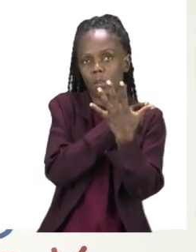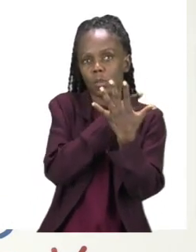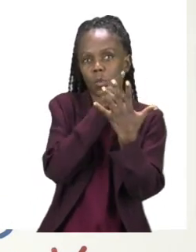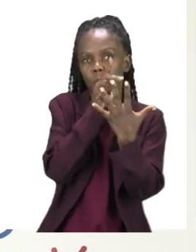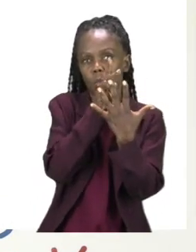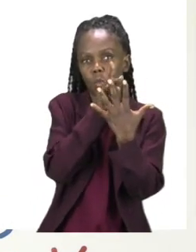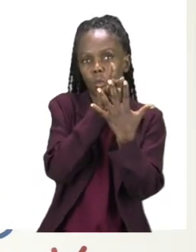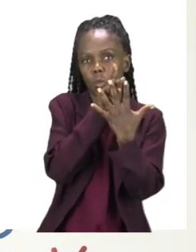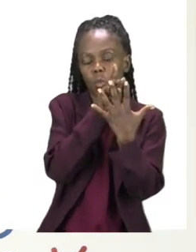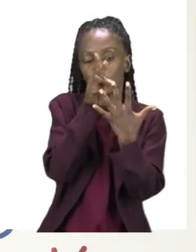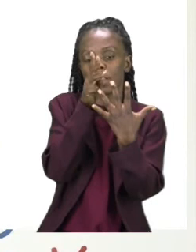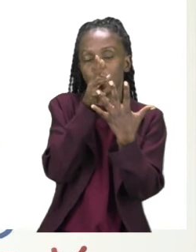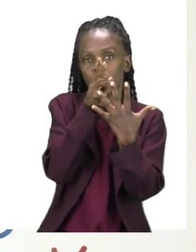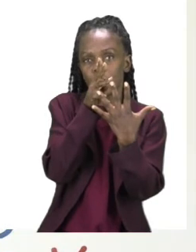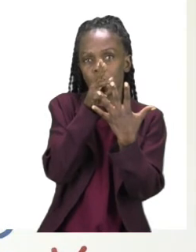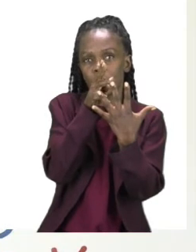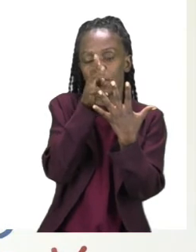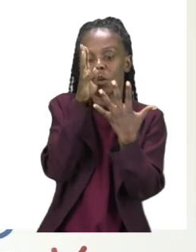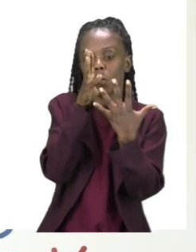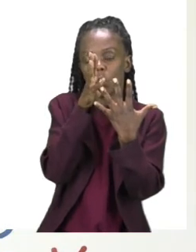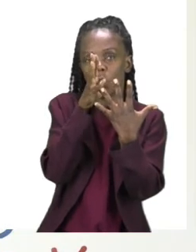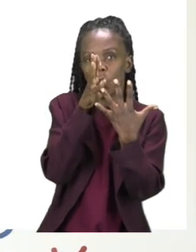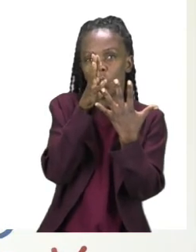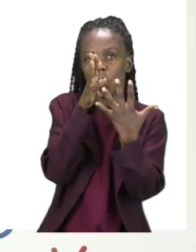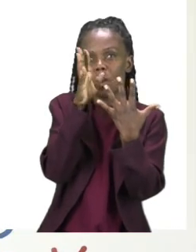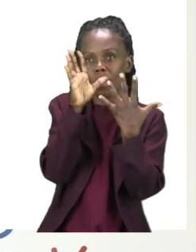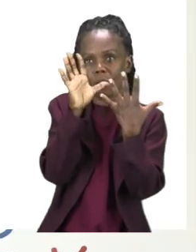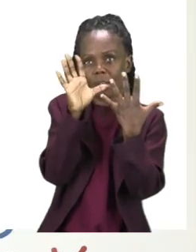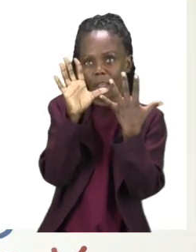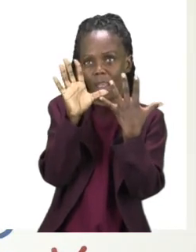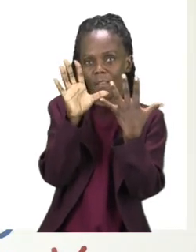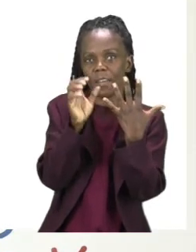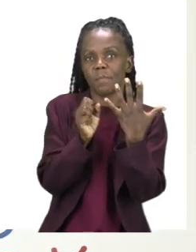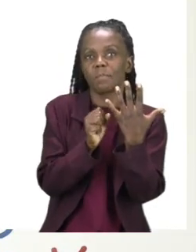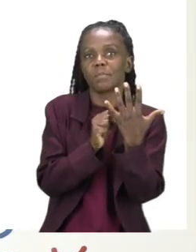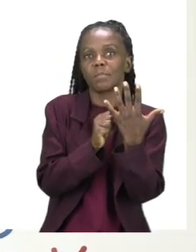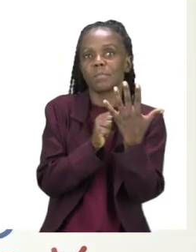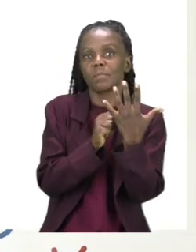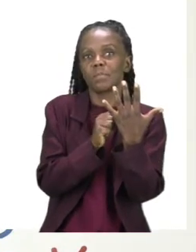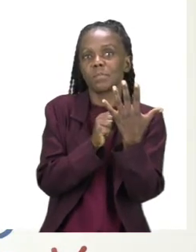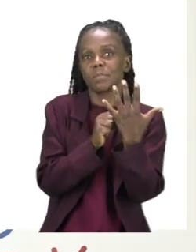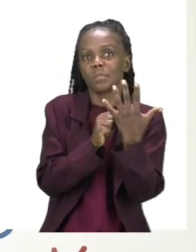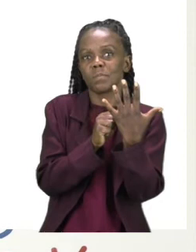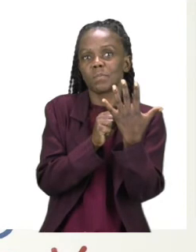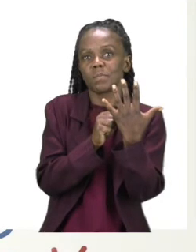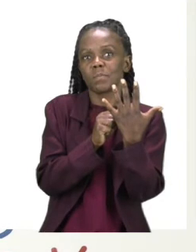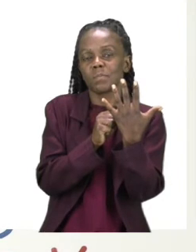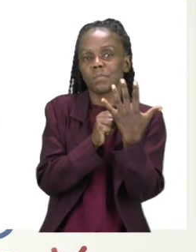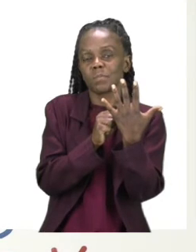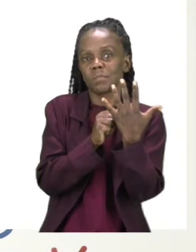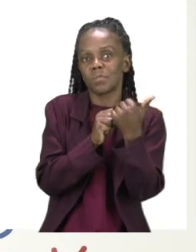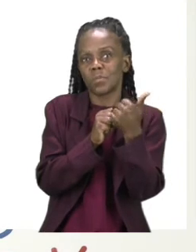2, 3, 4, and 5. This finger is a special